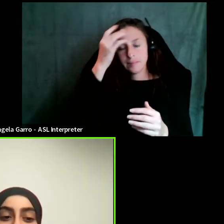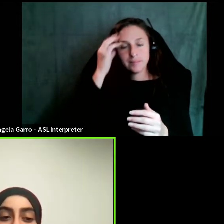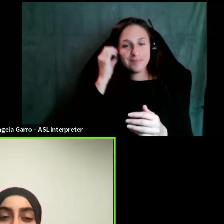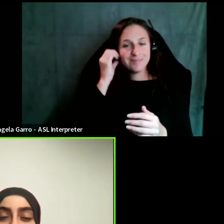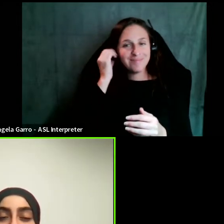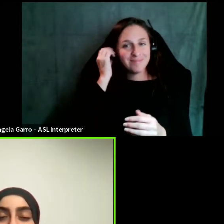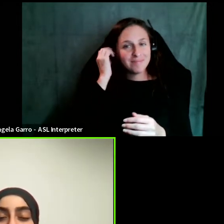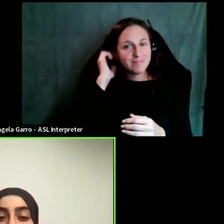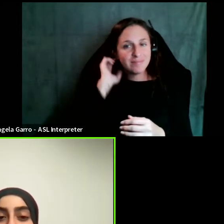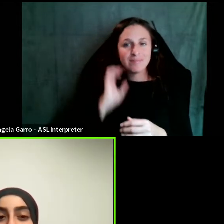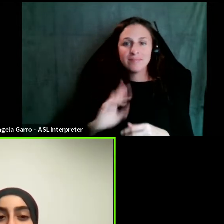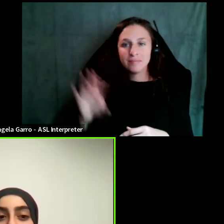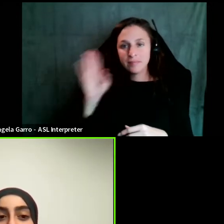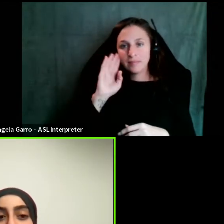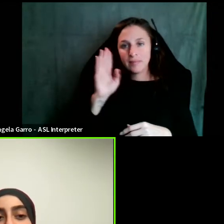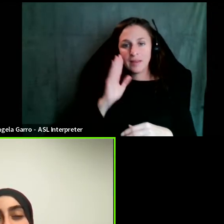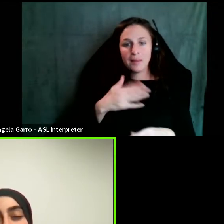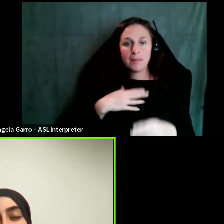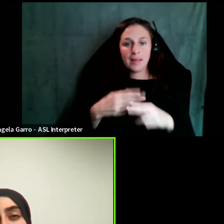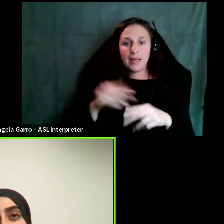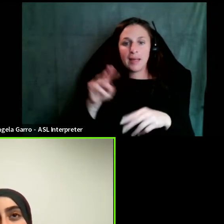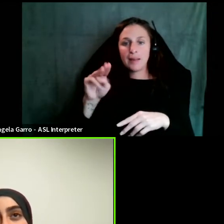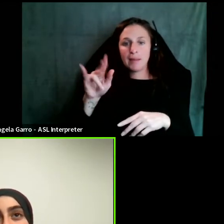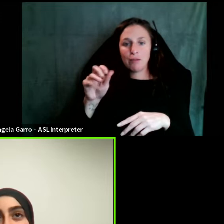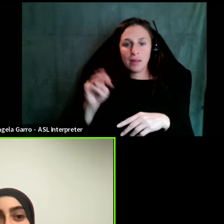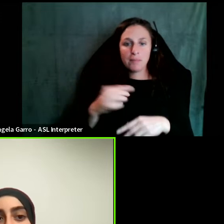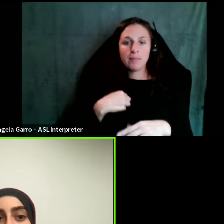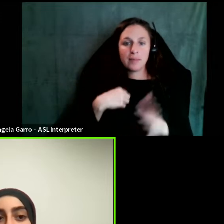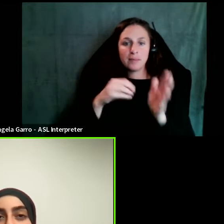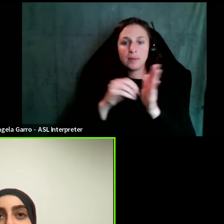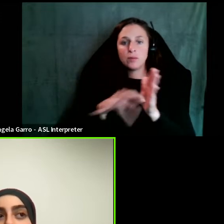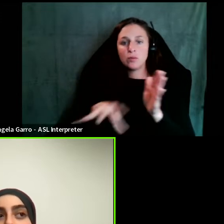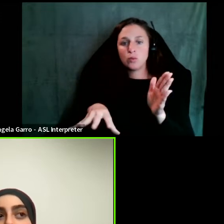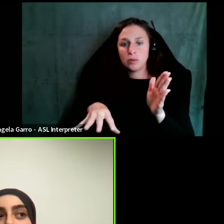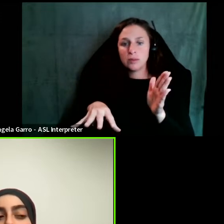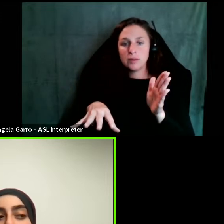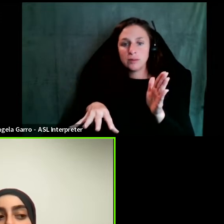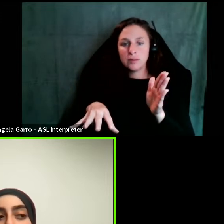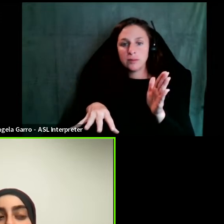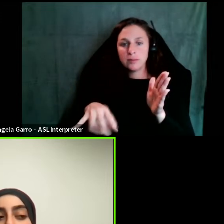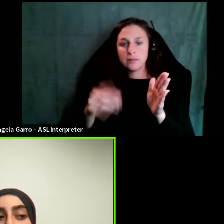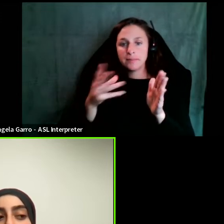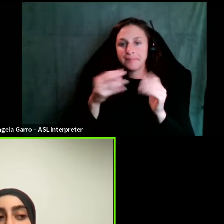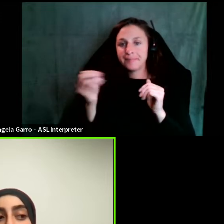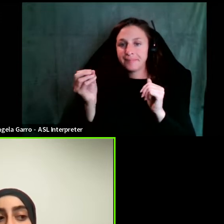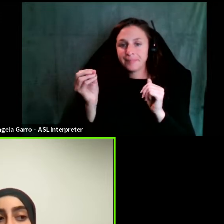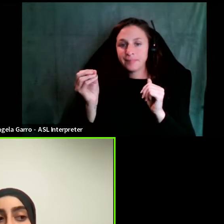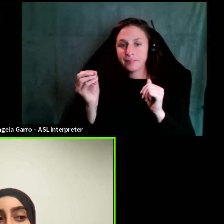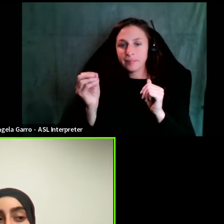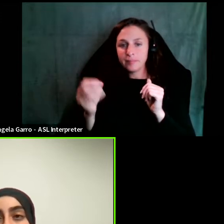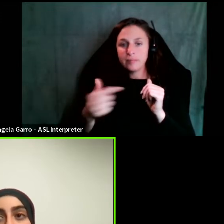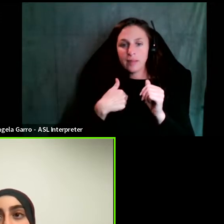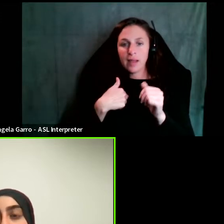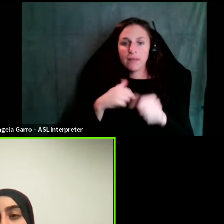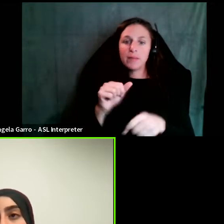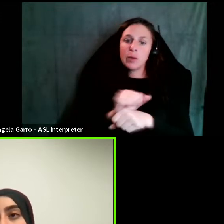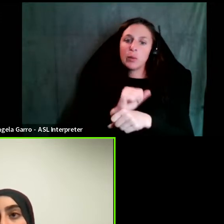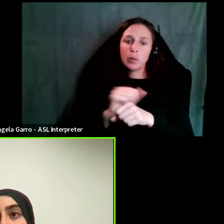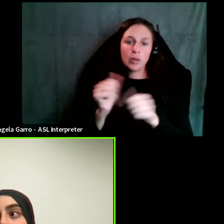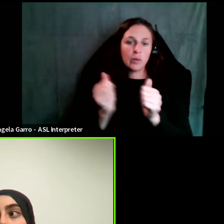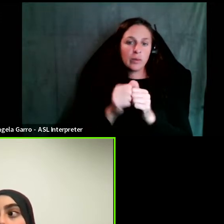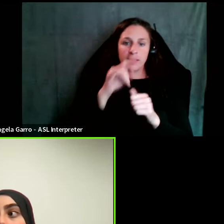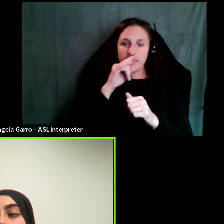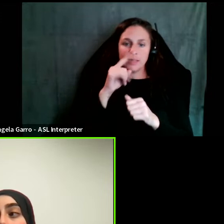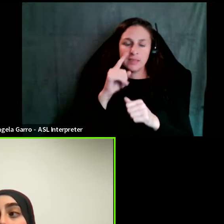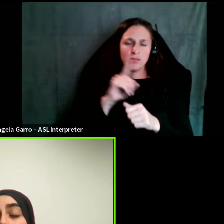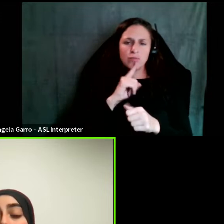Hi. Hi. My name is Miriam. I'm a student, and I've been working with kids very closely